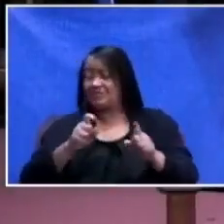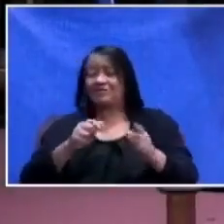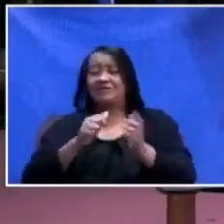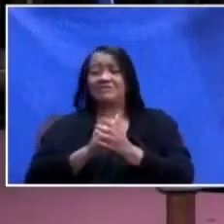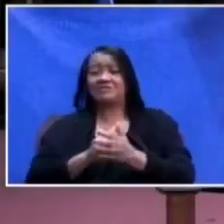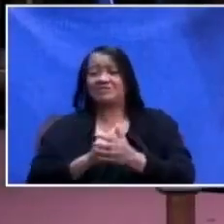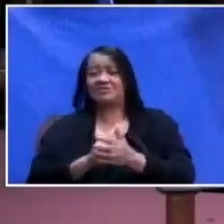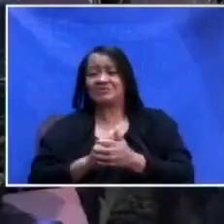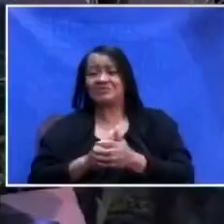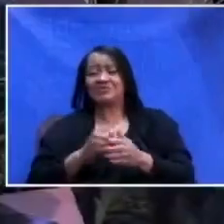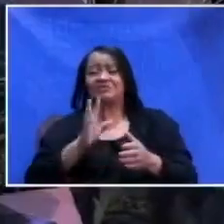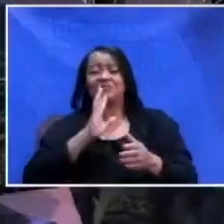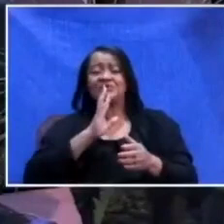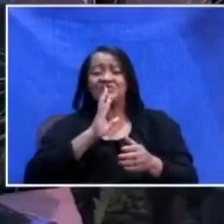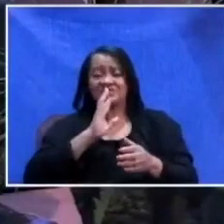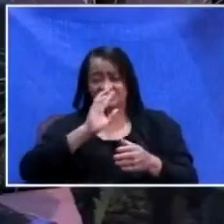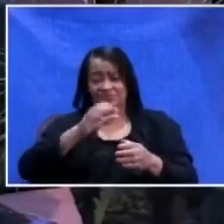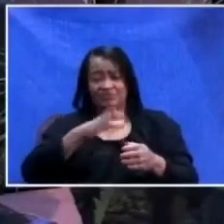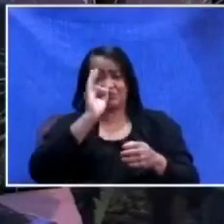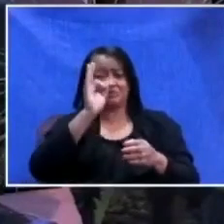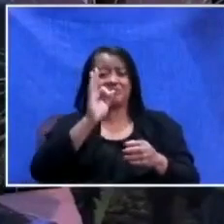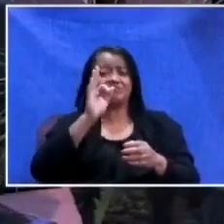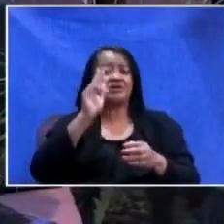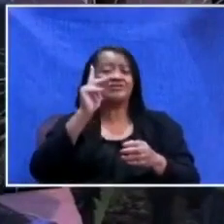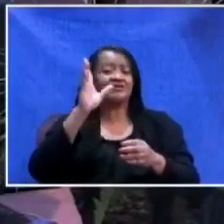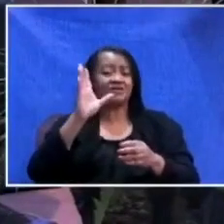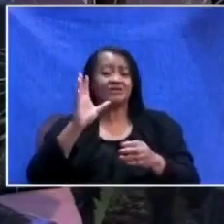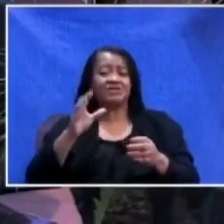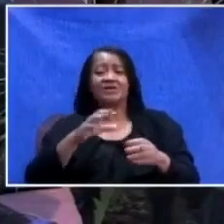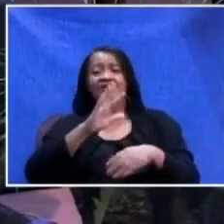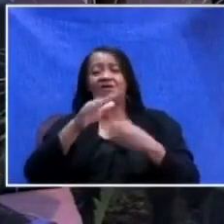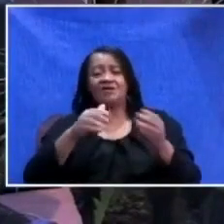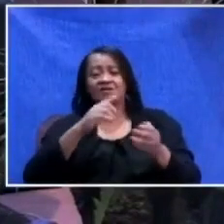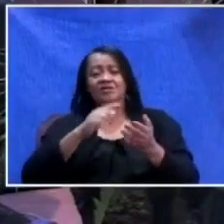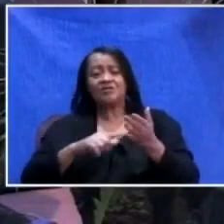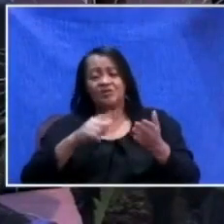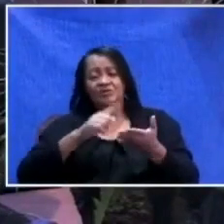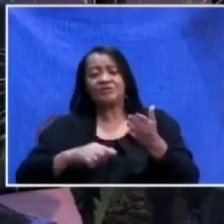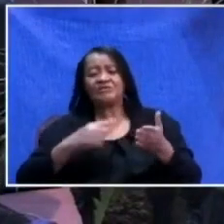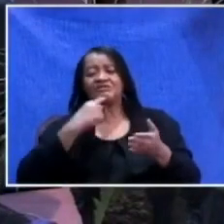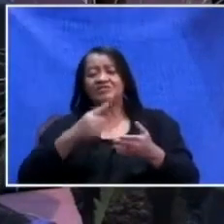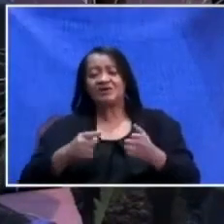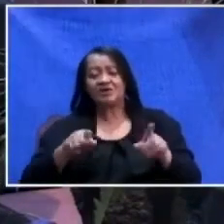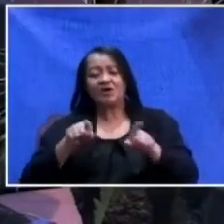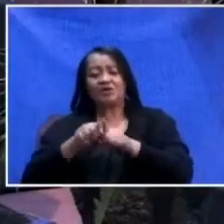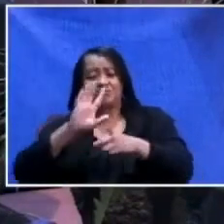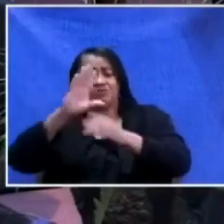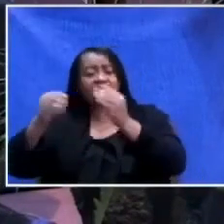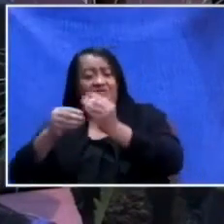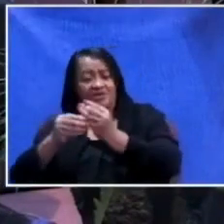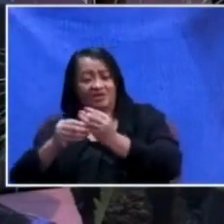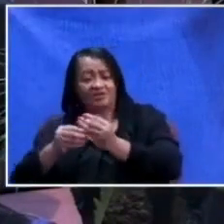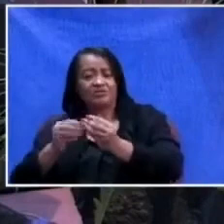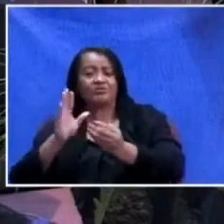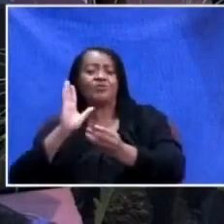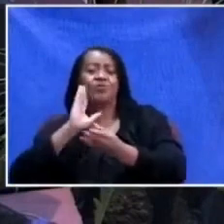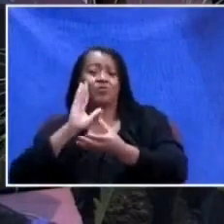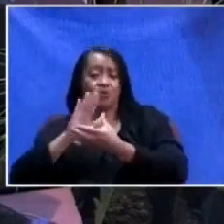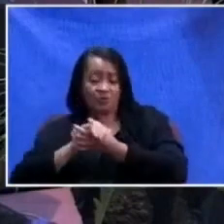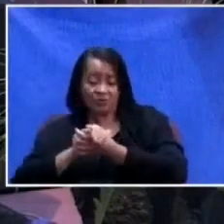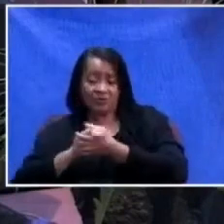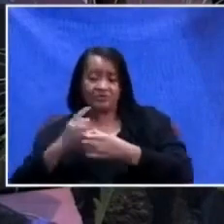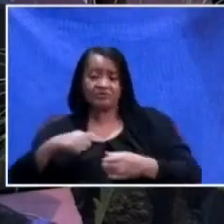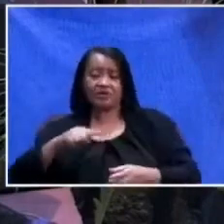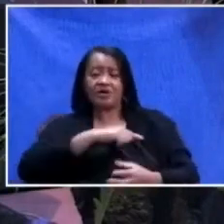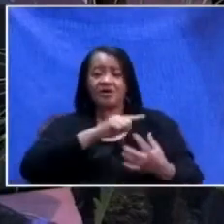And can I say something also? Yes. In reference to Barnetta. And when